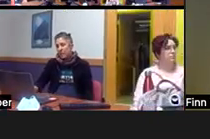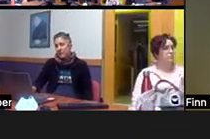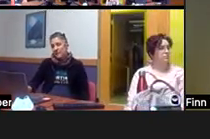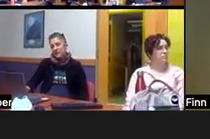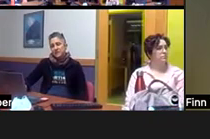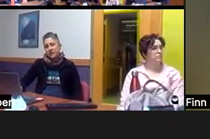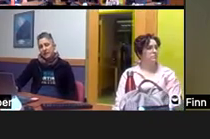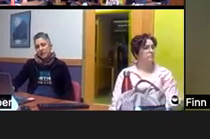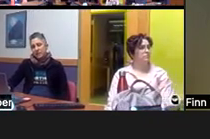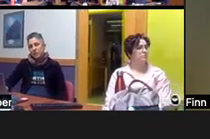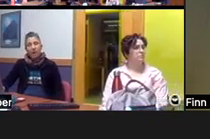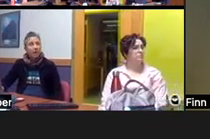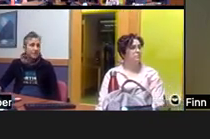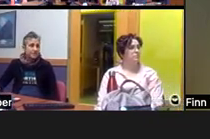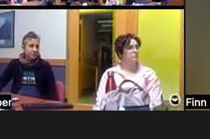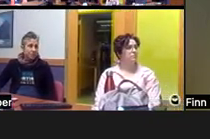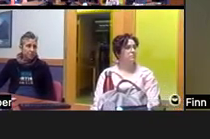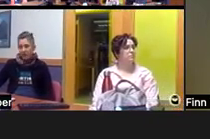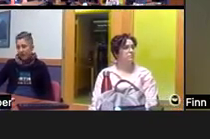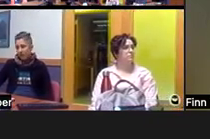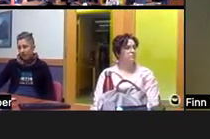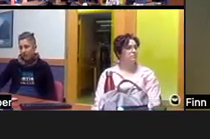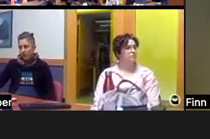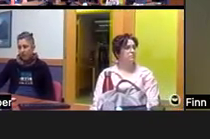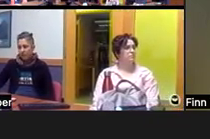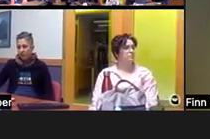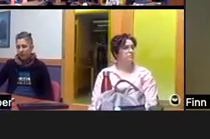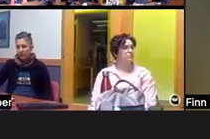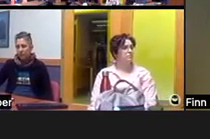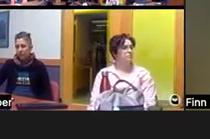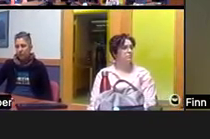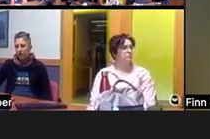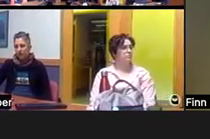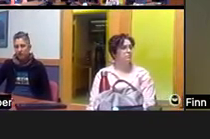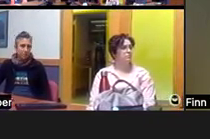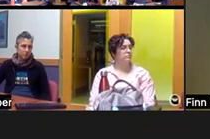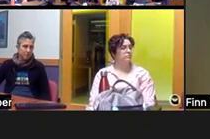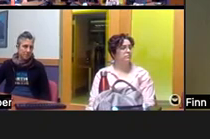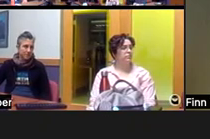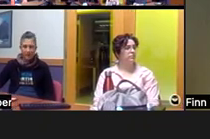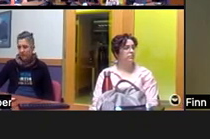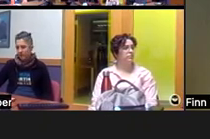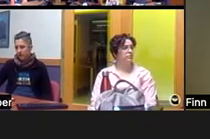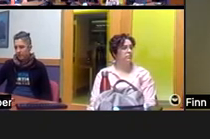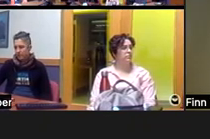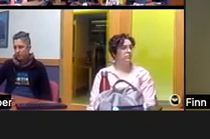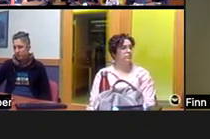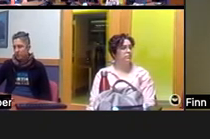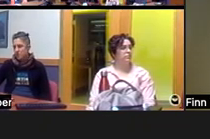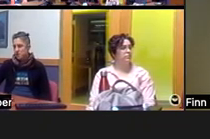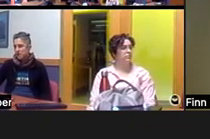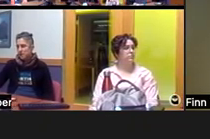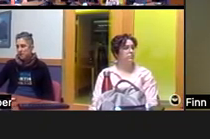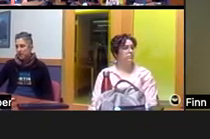But the idea is that regardless of the patient type, we have to approach all of the patients as if they've experienced